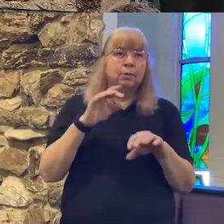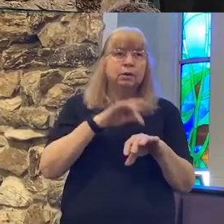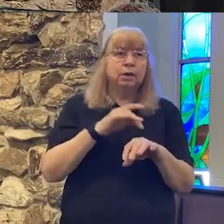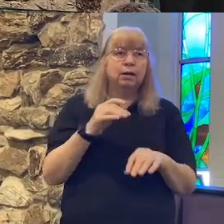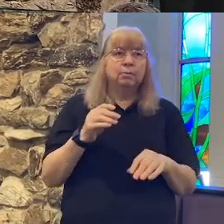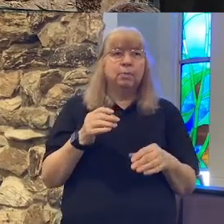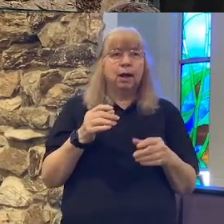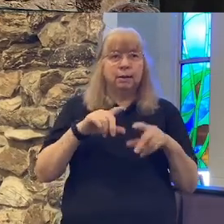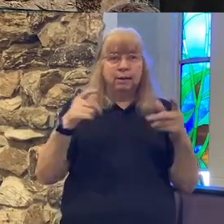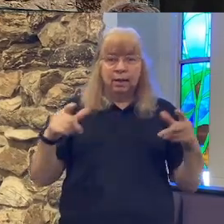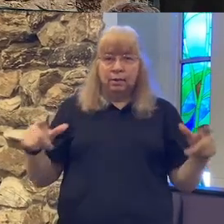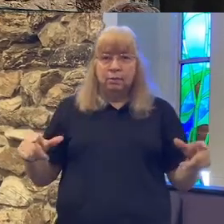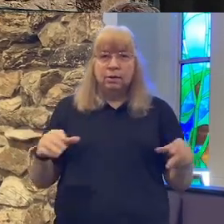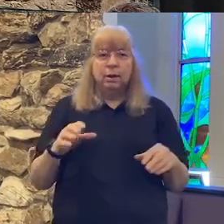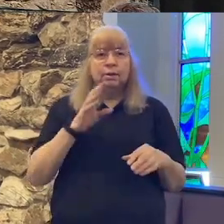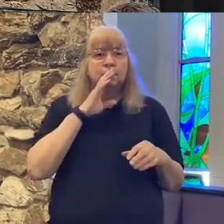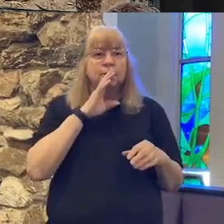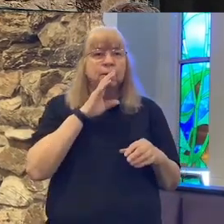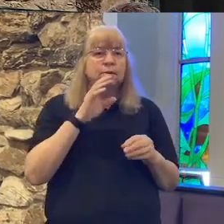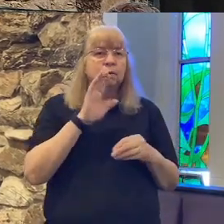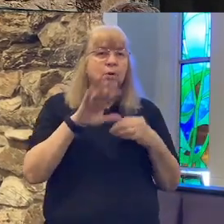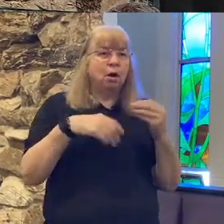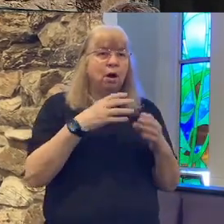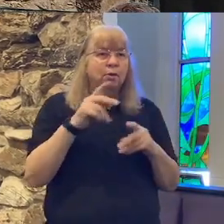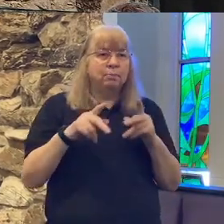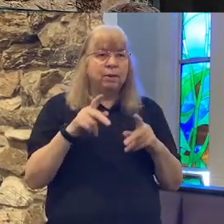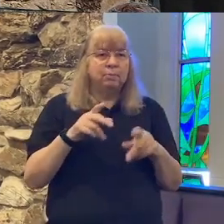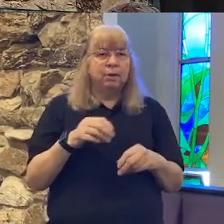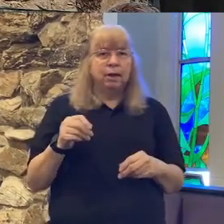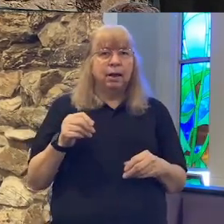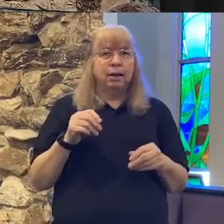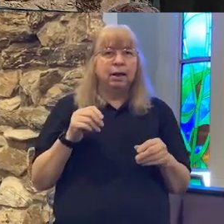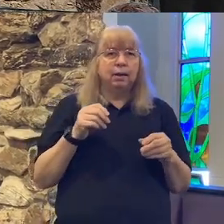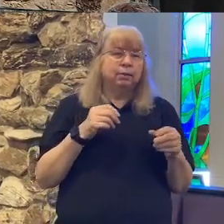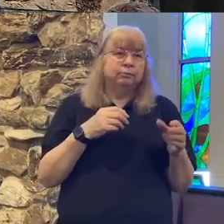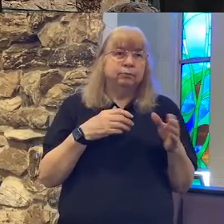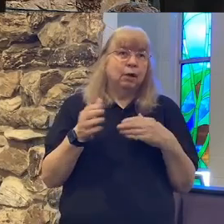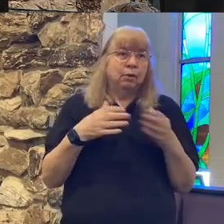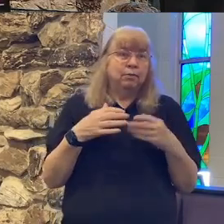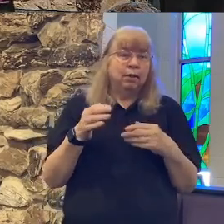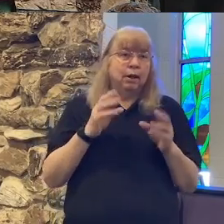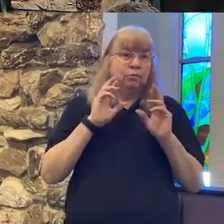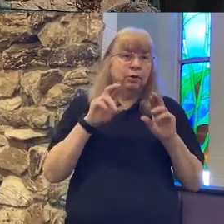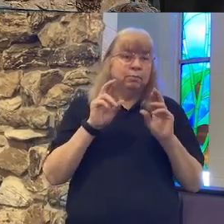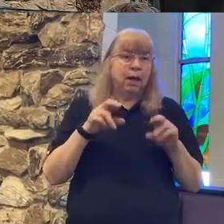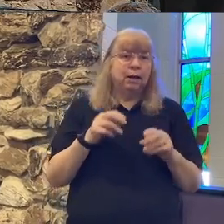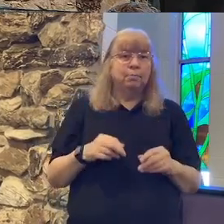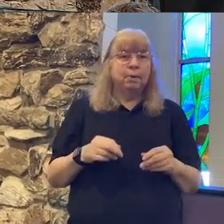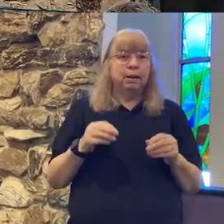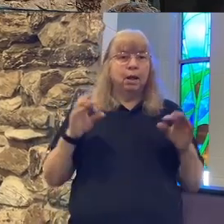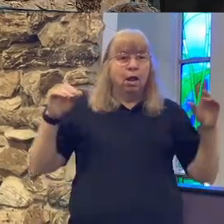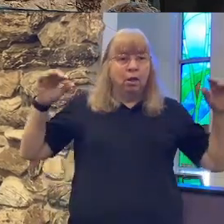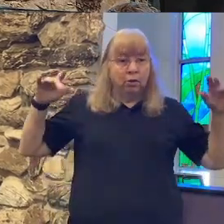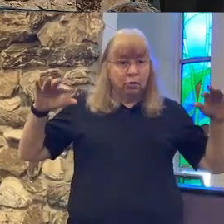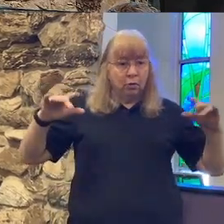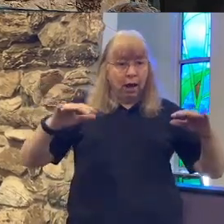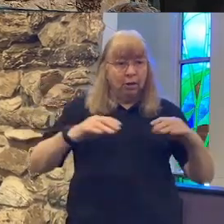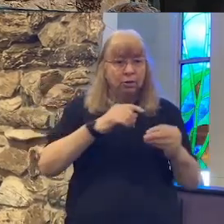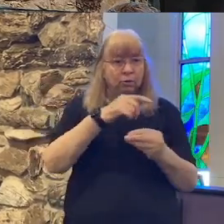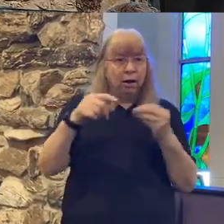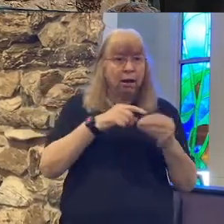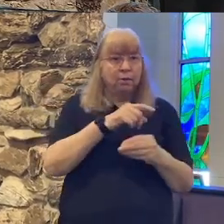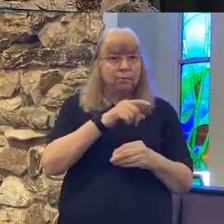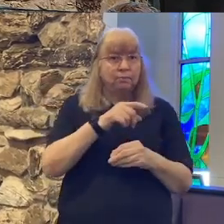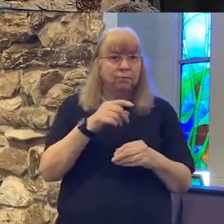were speaking to all of the people and however they responded, the crowds around them thought they were drunk.